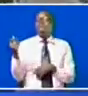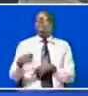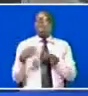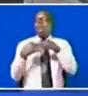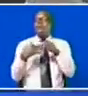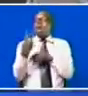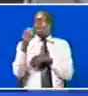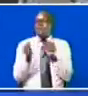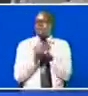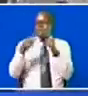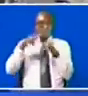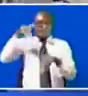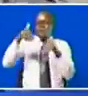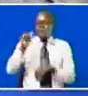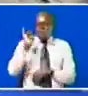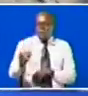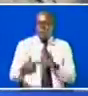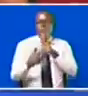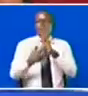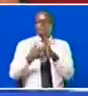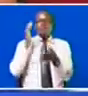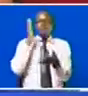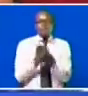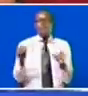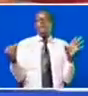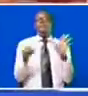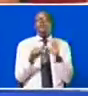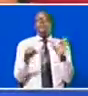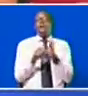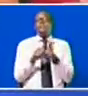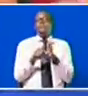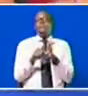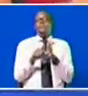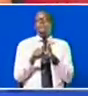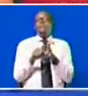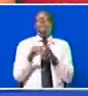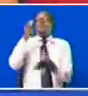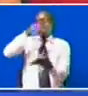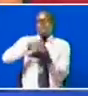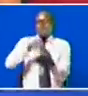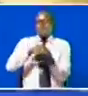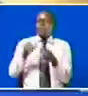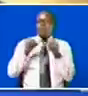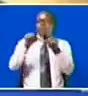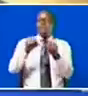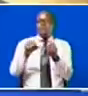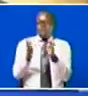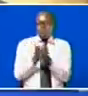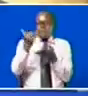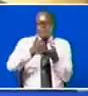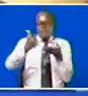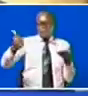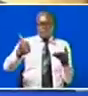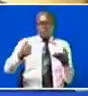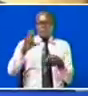August 2017 general election that revealed brewing infighting within the commission, a situation which escalated with the suspension